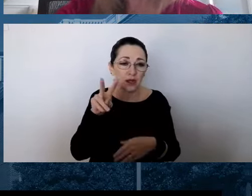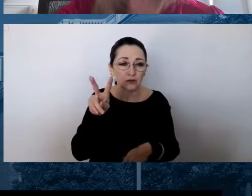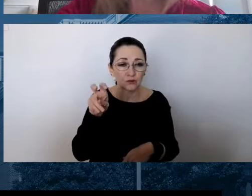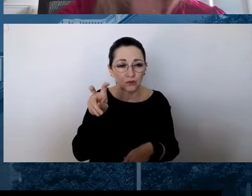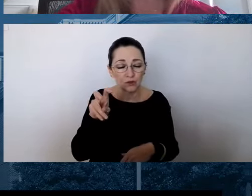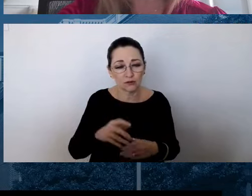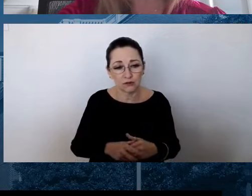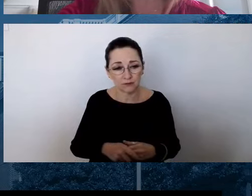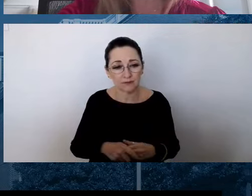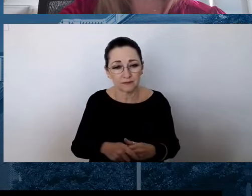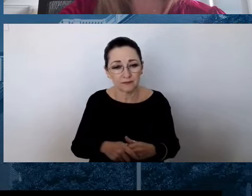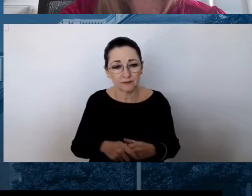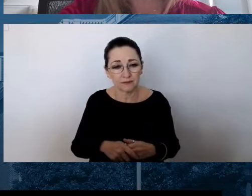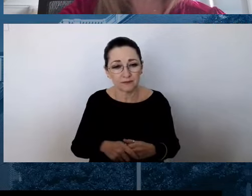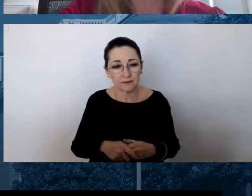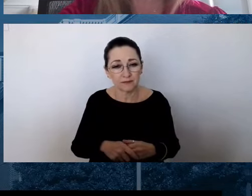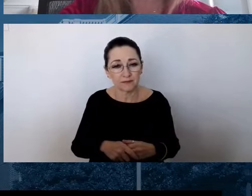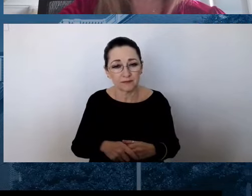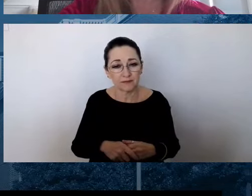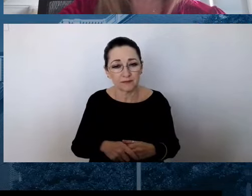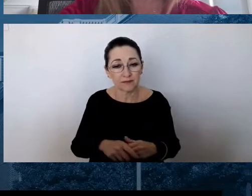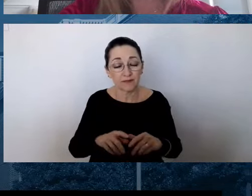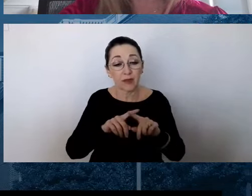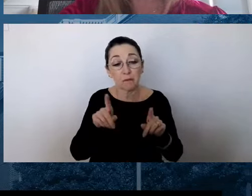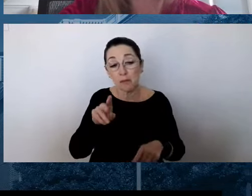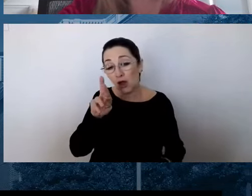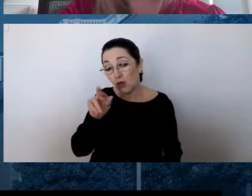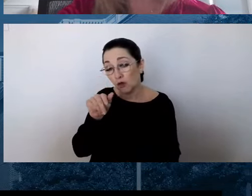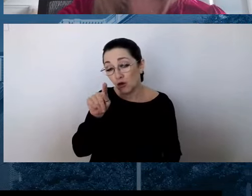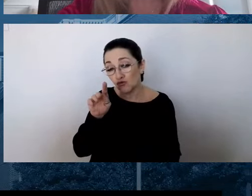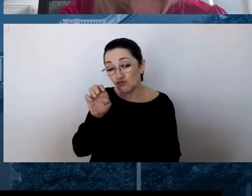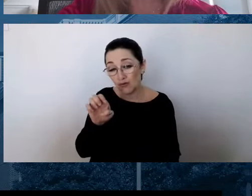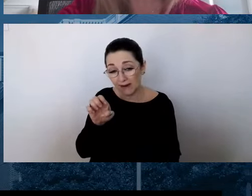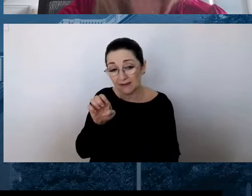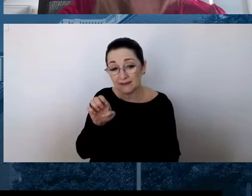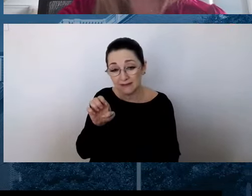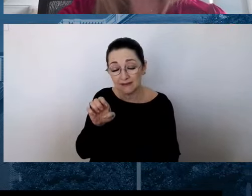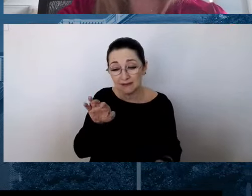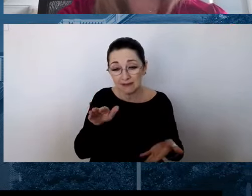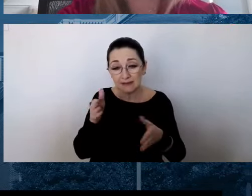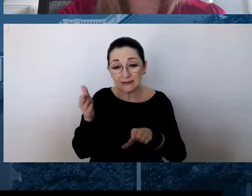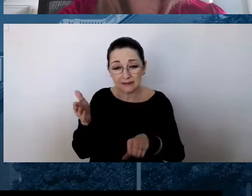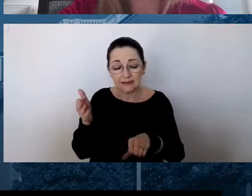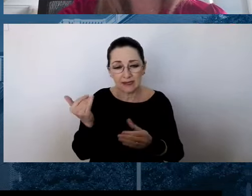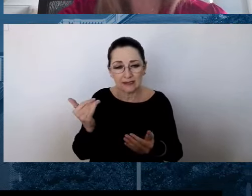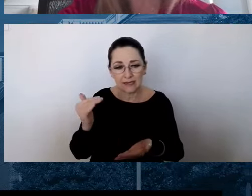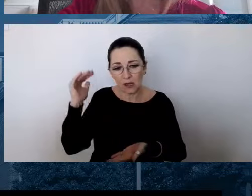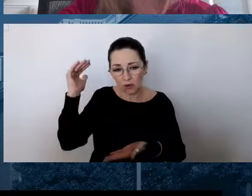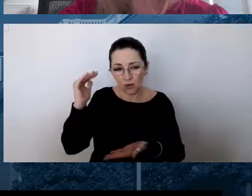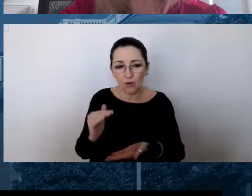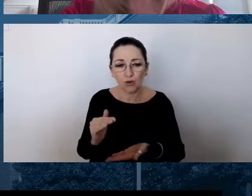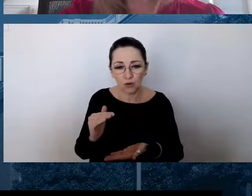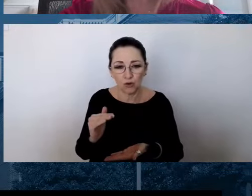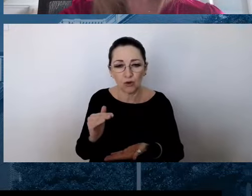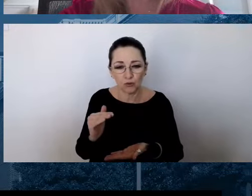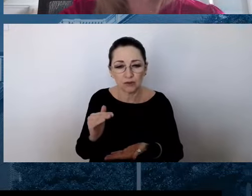But our death rate has decreased significantly. So the death rate is much lower than it was at this